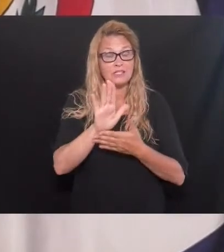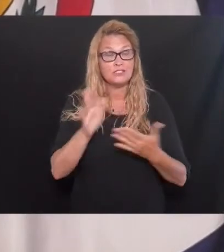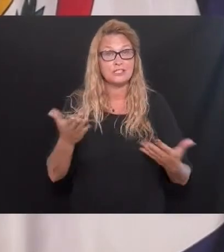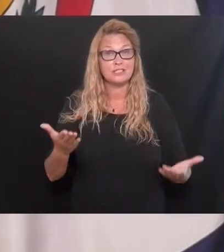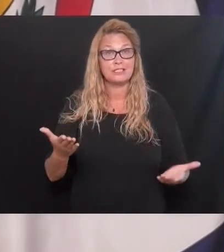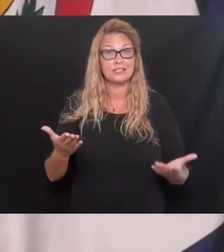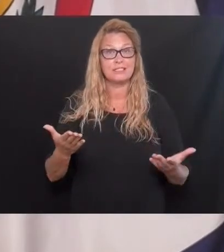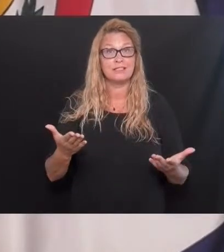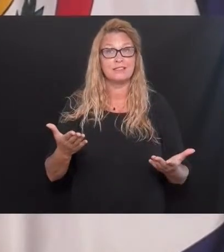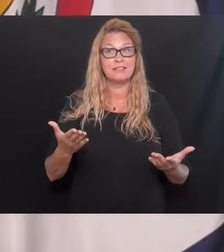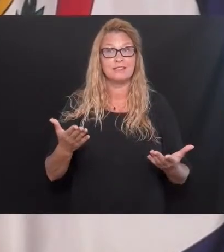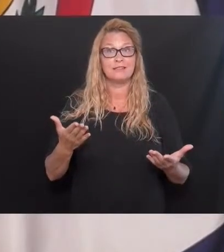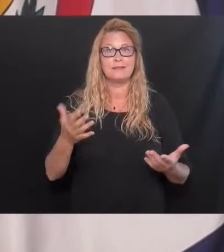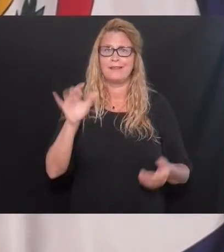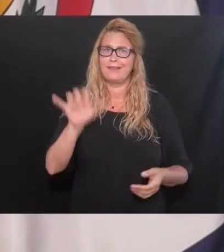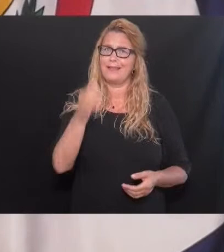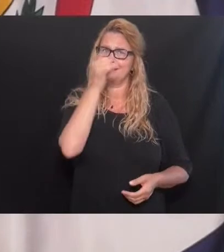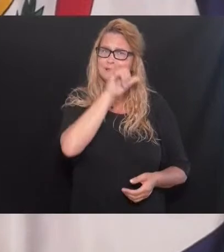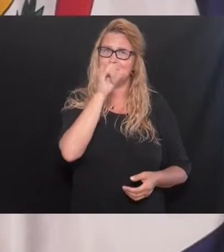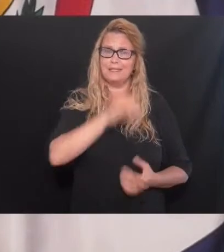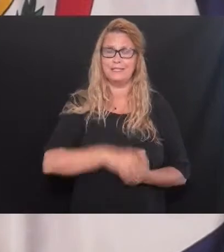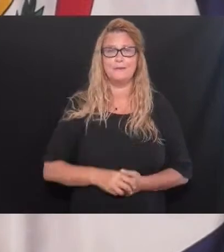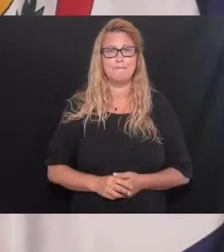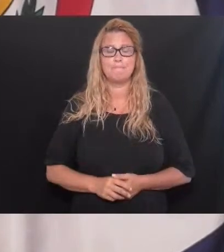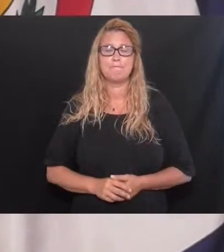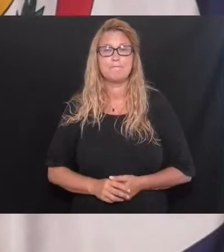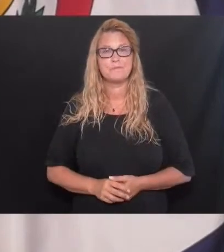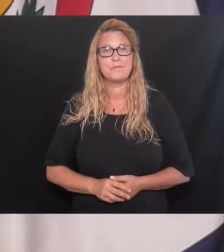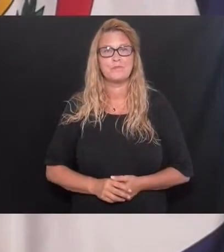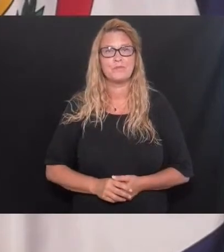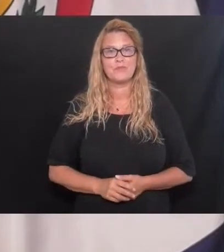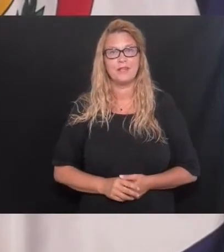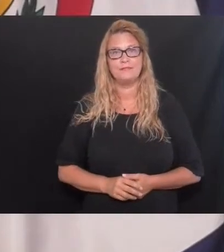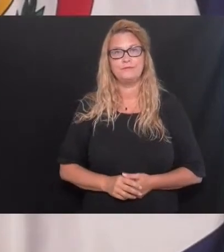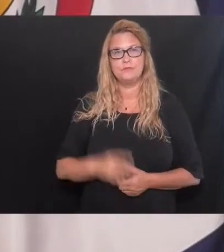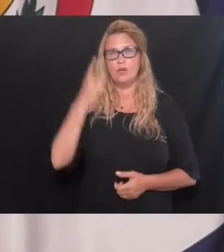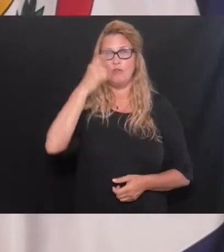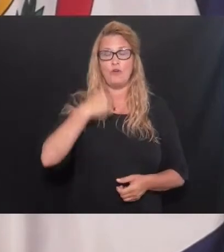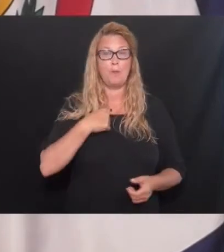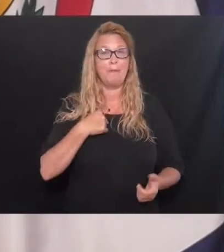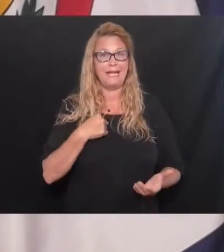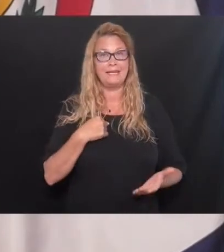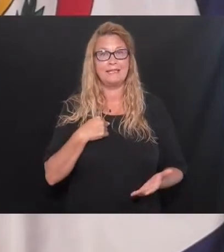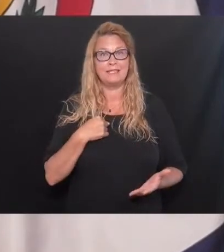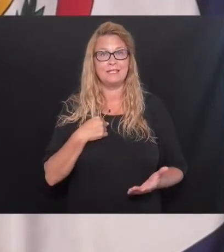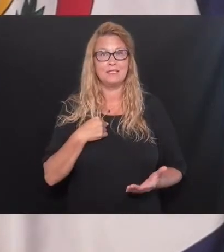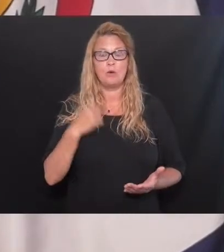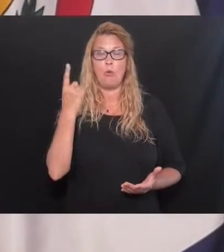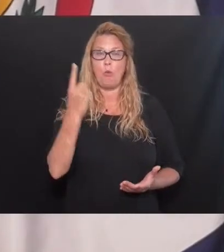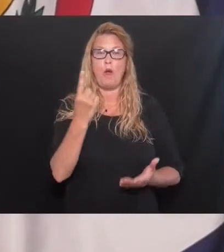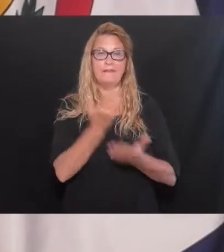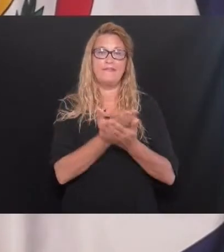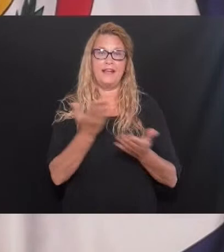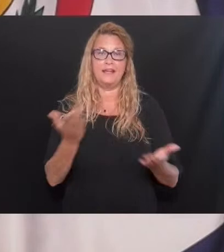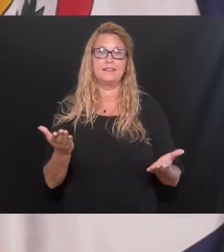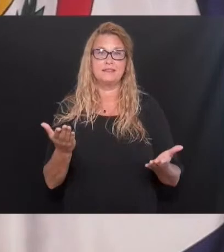Absolutely, how could you be so silly? I ask you just for me, for one thing,